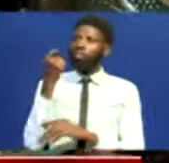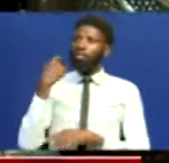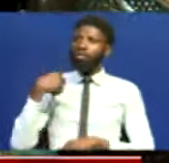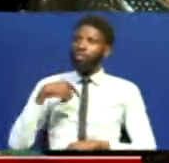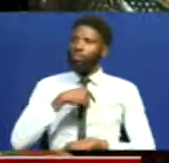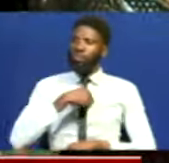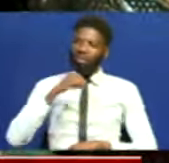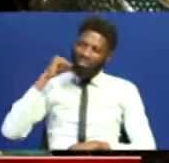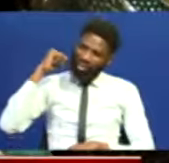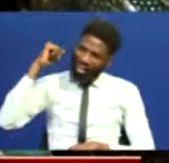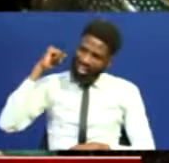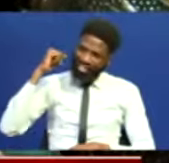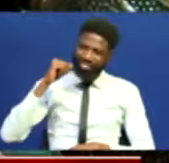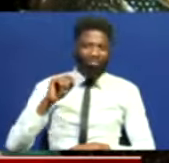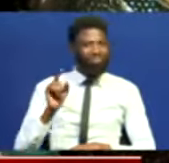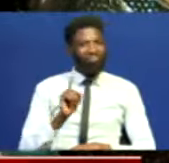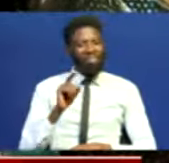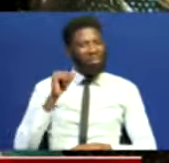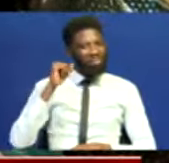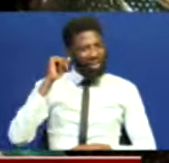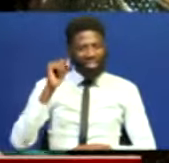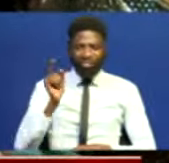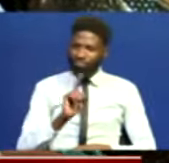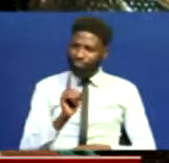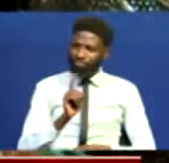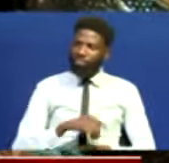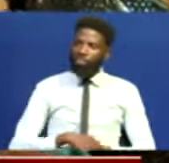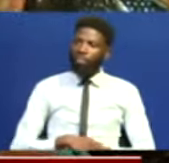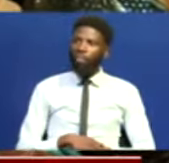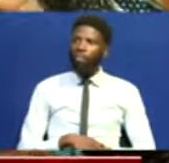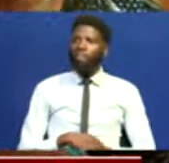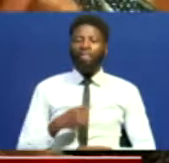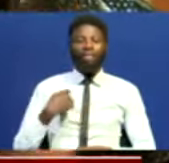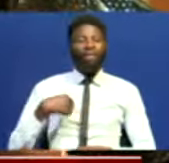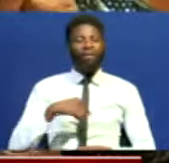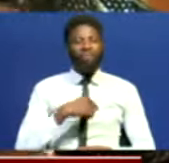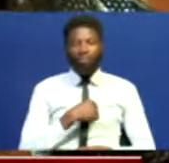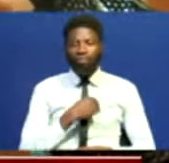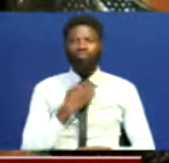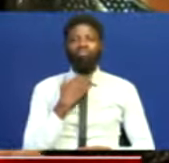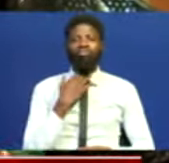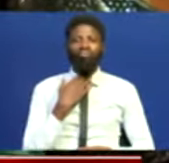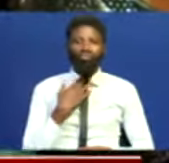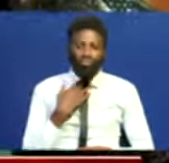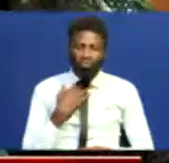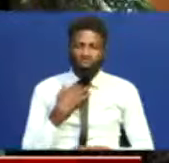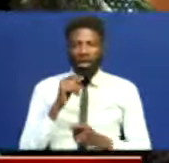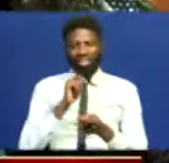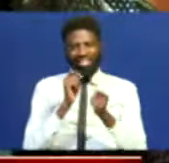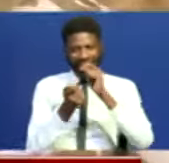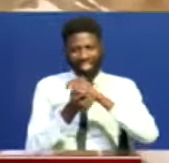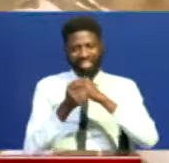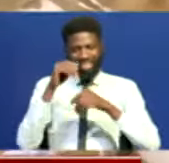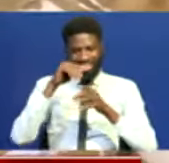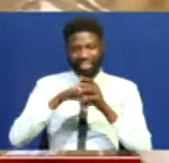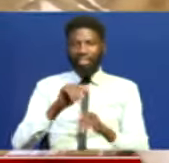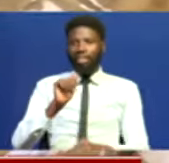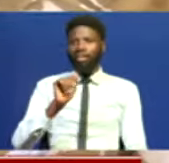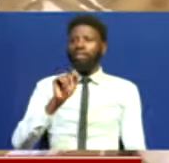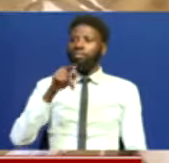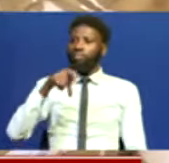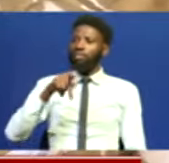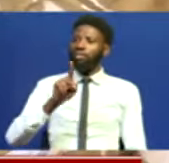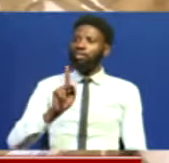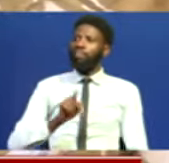hatuleti siyasa yoyote, hakuna siyasa hapa. Sisi tulikuwa tunataka kuleta change katika APDK. In Kiambu